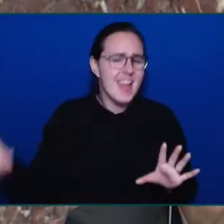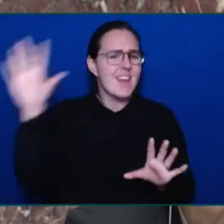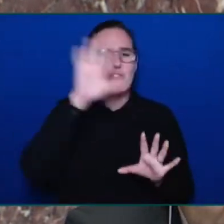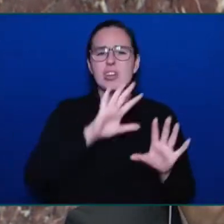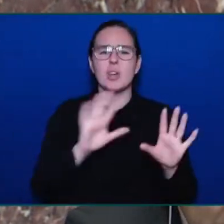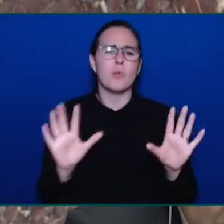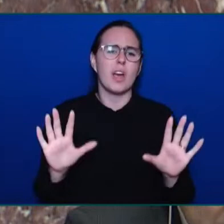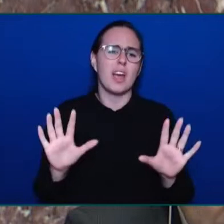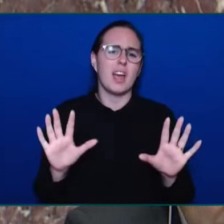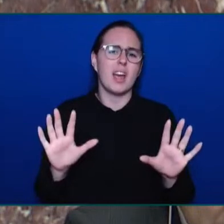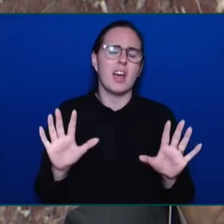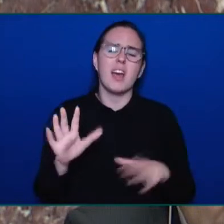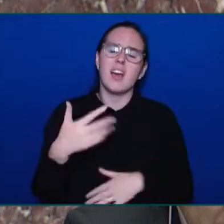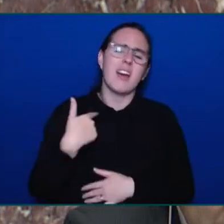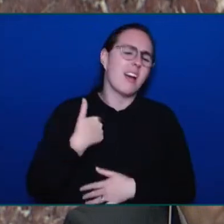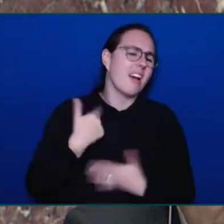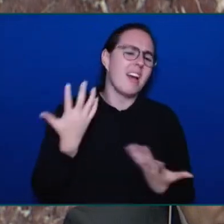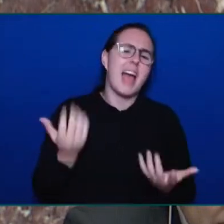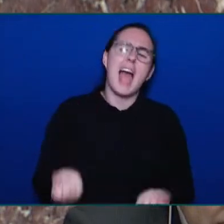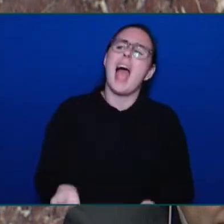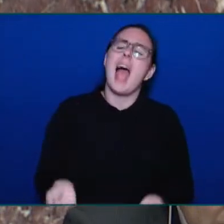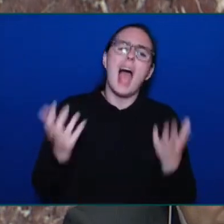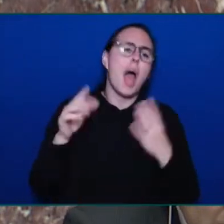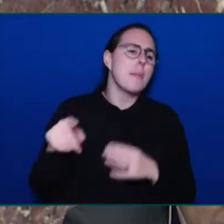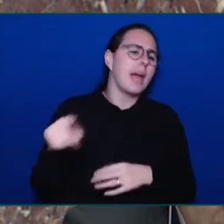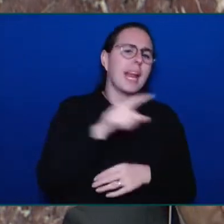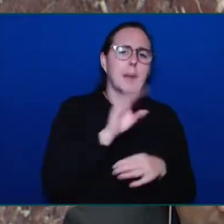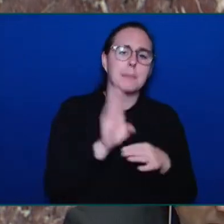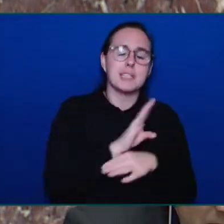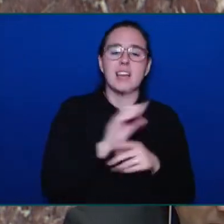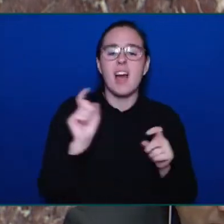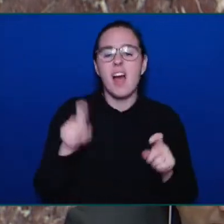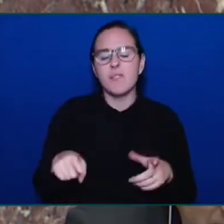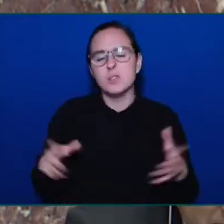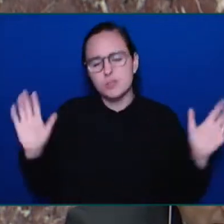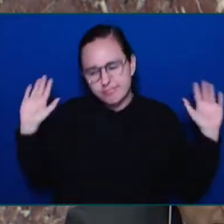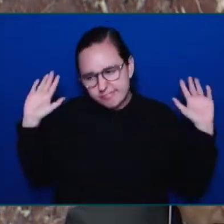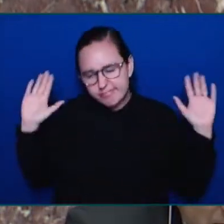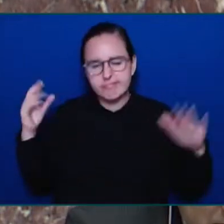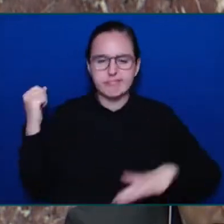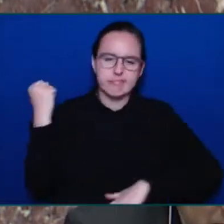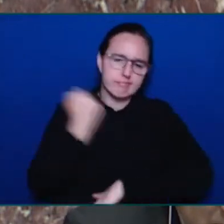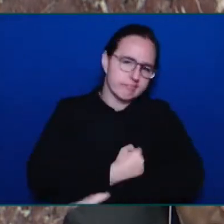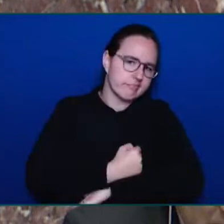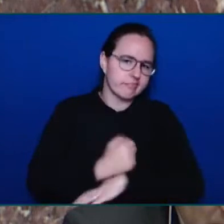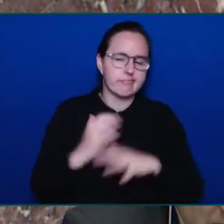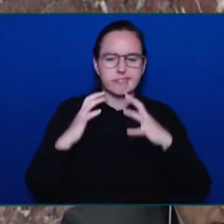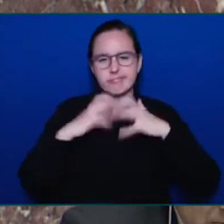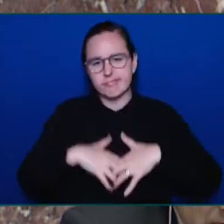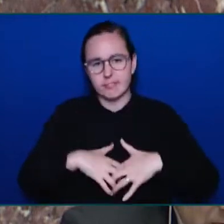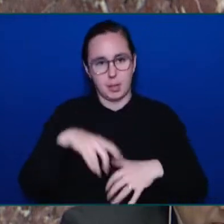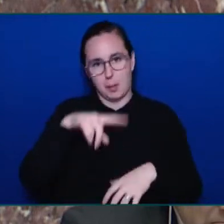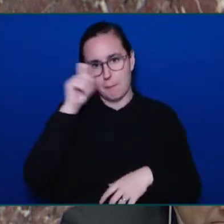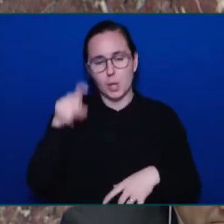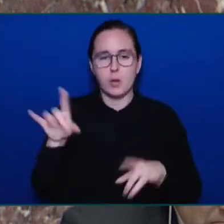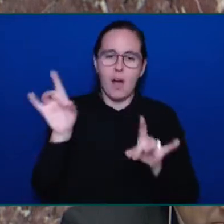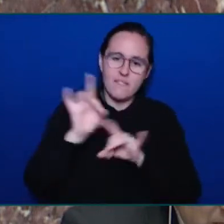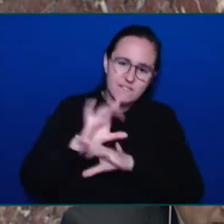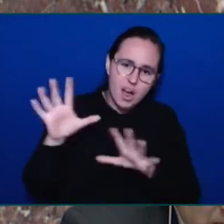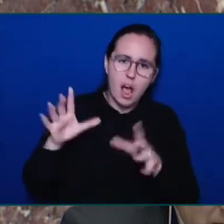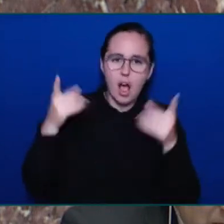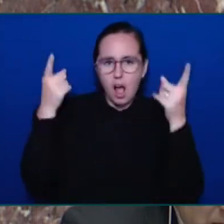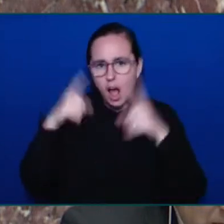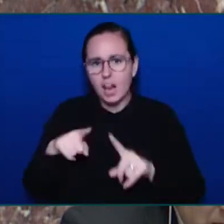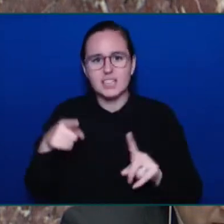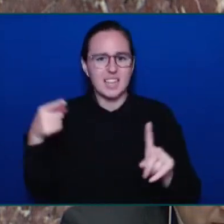rampant crime and vandalism? And when will the soft-on-crime Premier step up and provide some